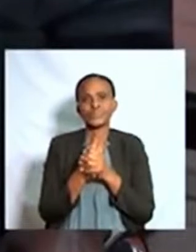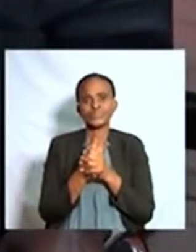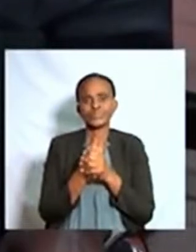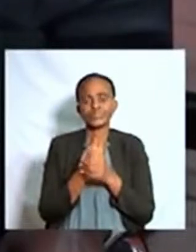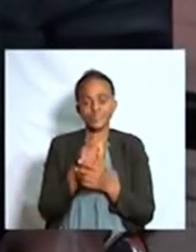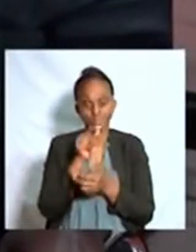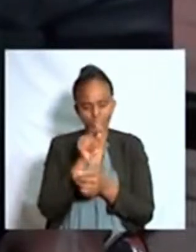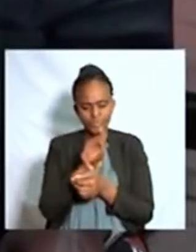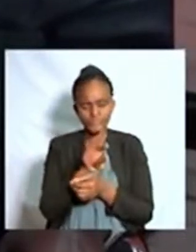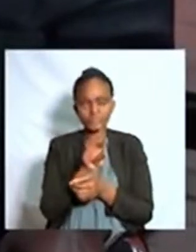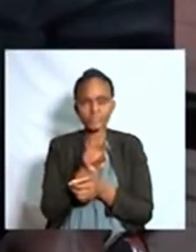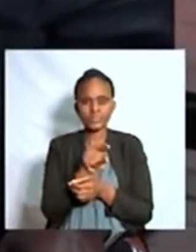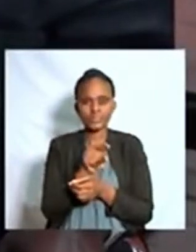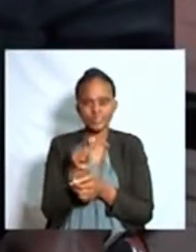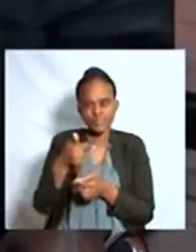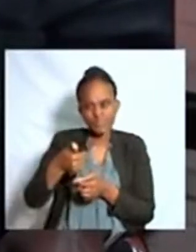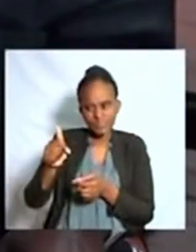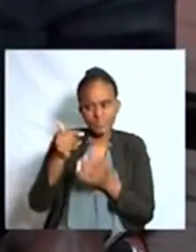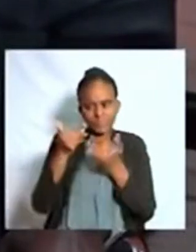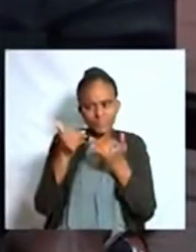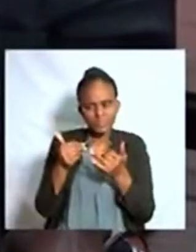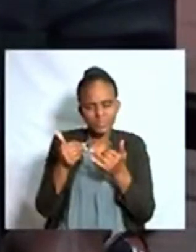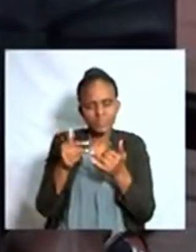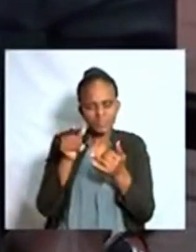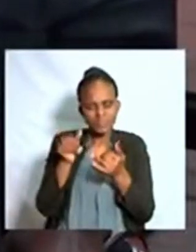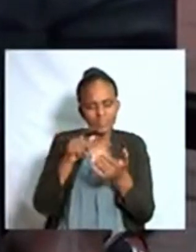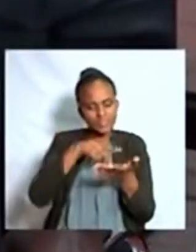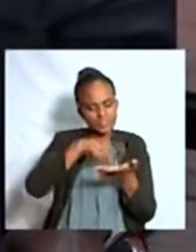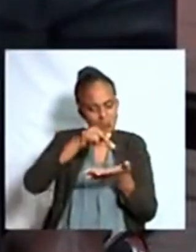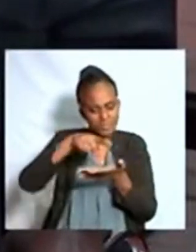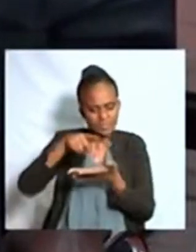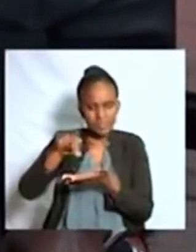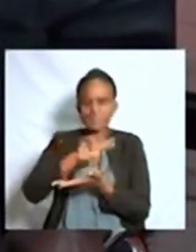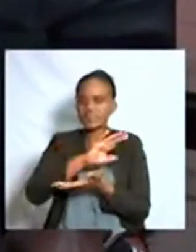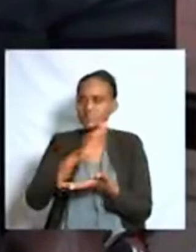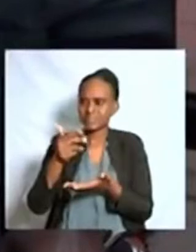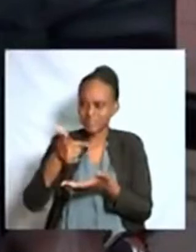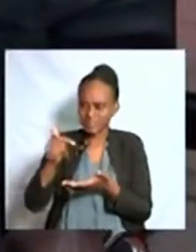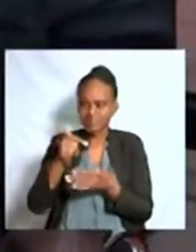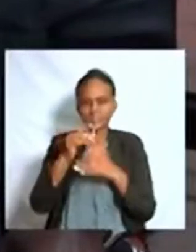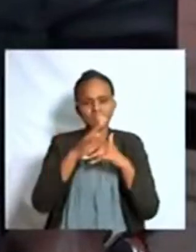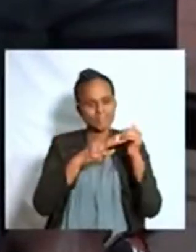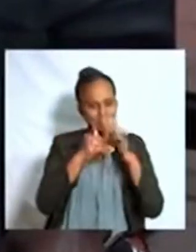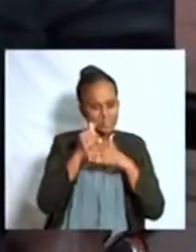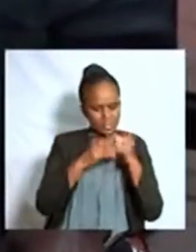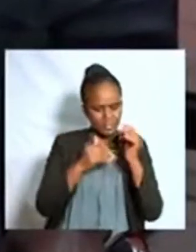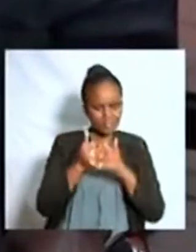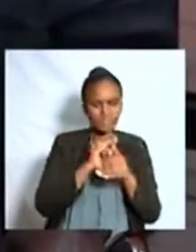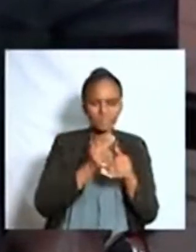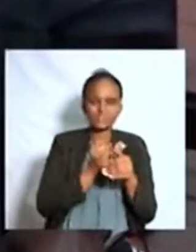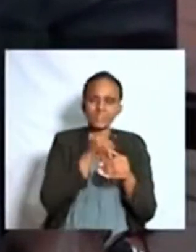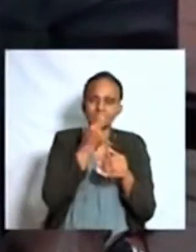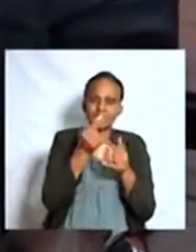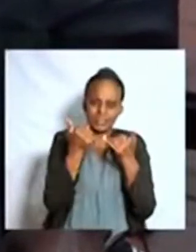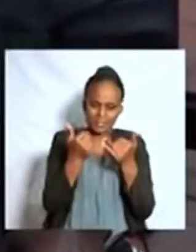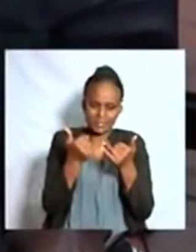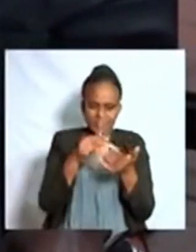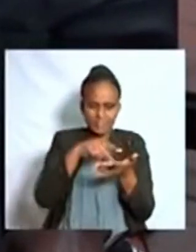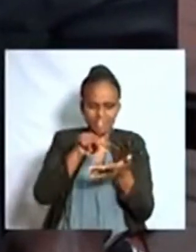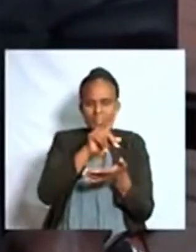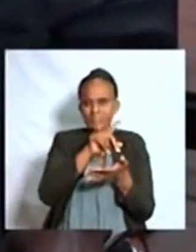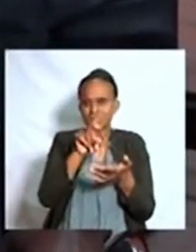is, you are reimbursing and you are comforting us to say, as at now we have paid